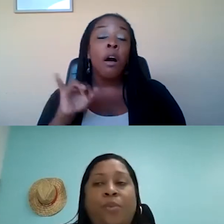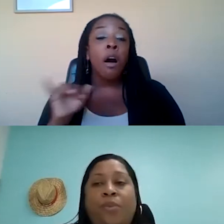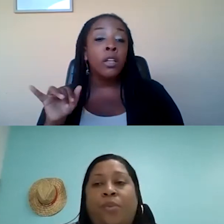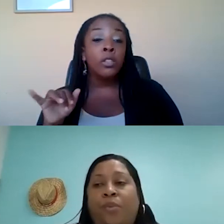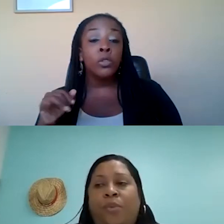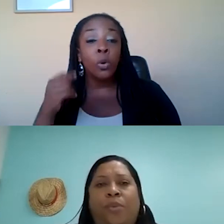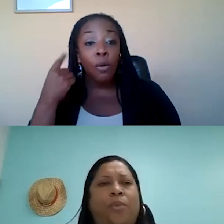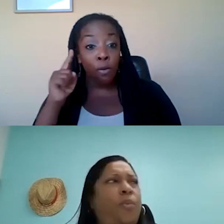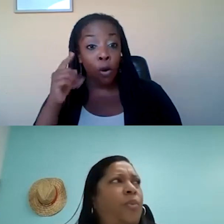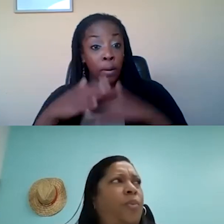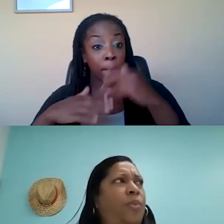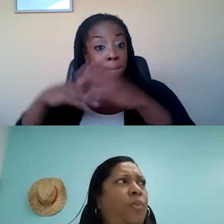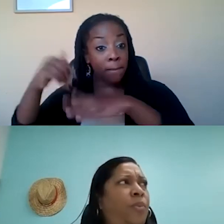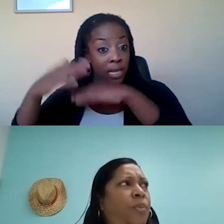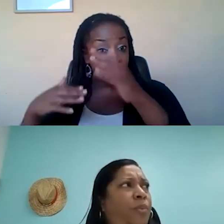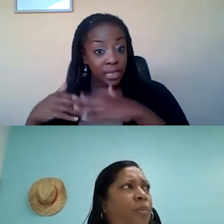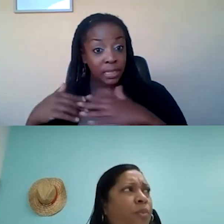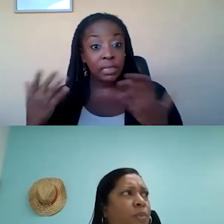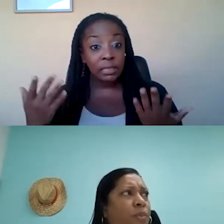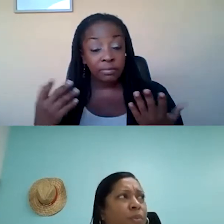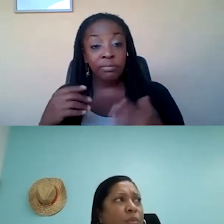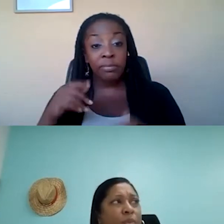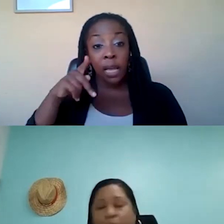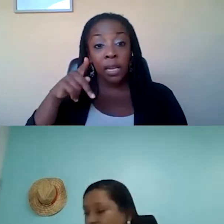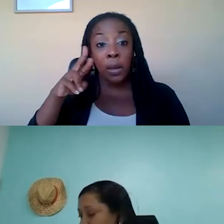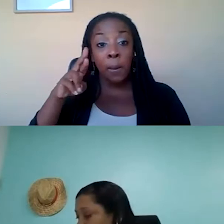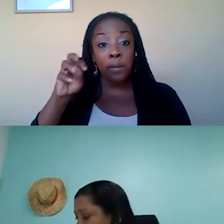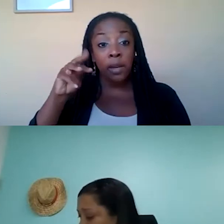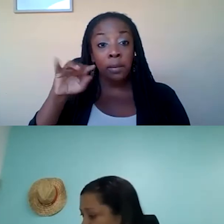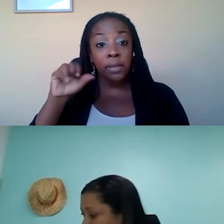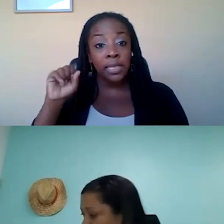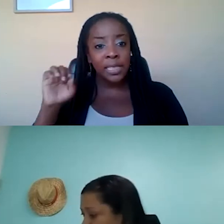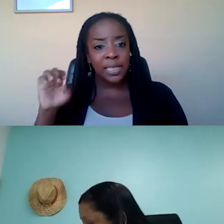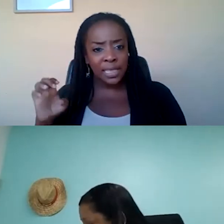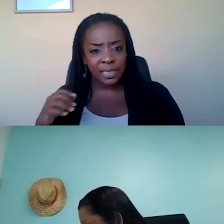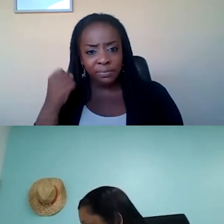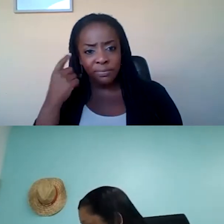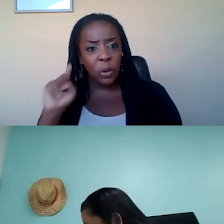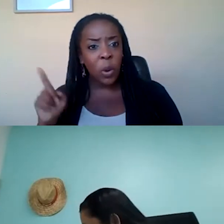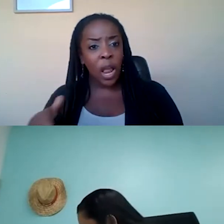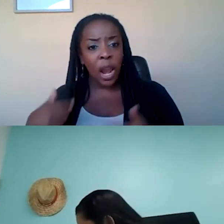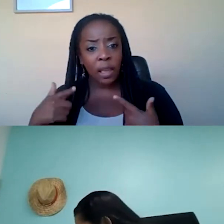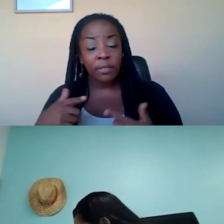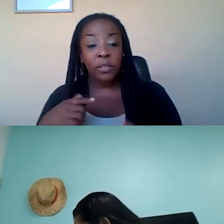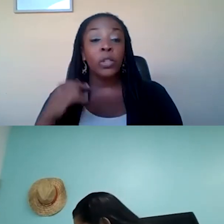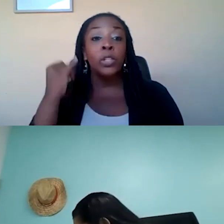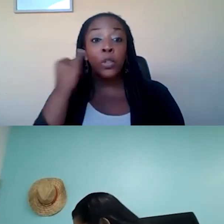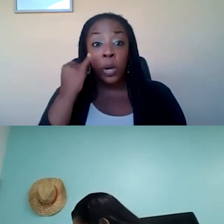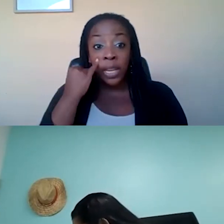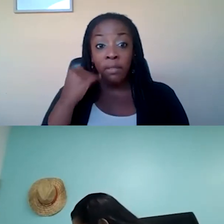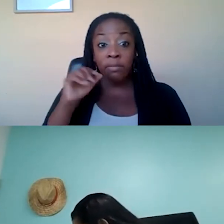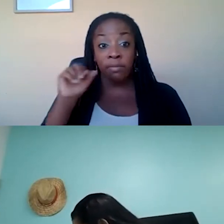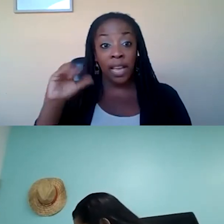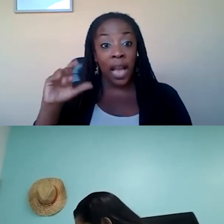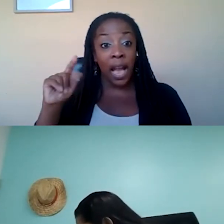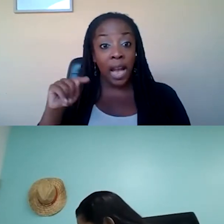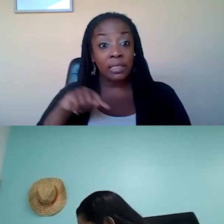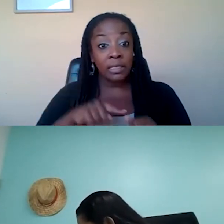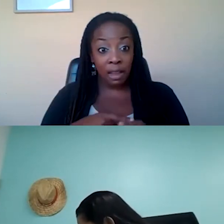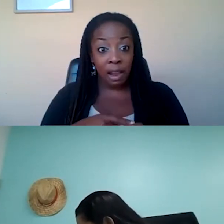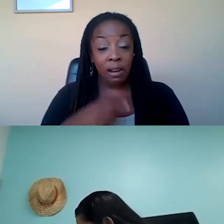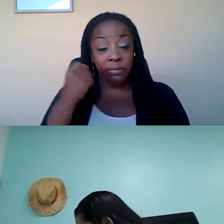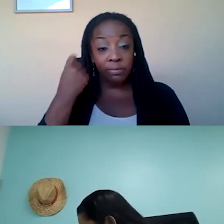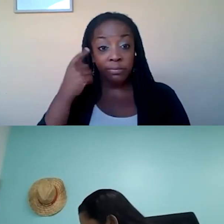premises and buildings, once the Act comes into effect, there's a 2-year window that